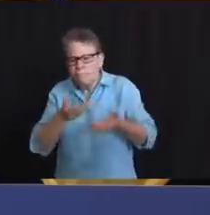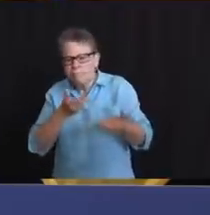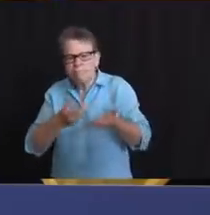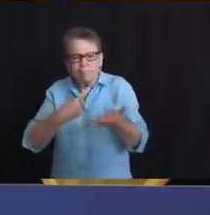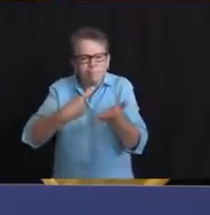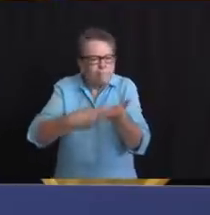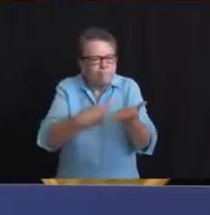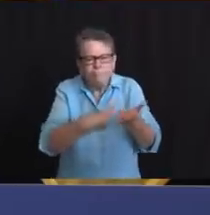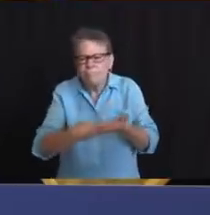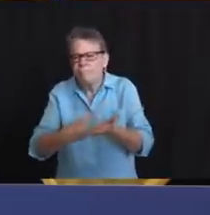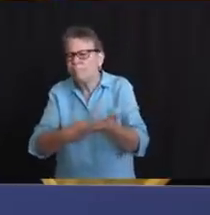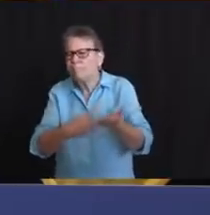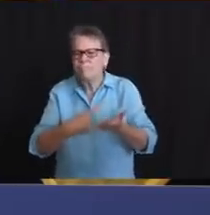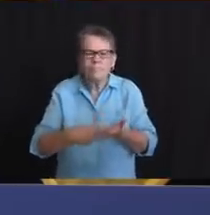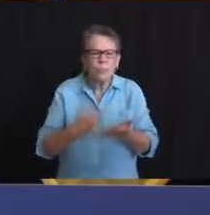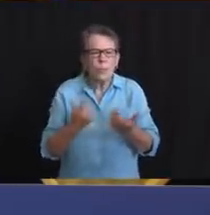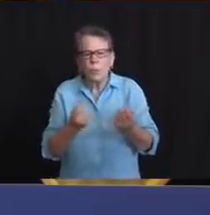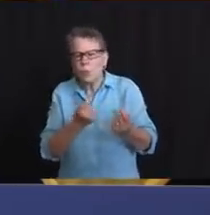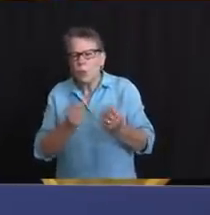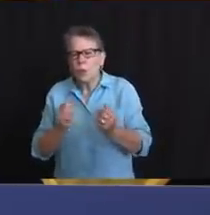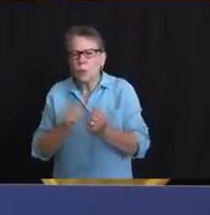deploying CARES Act money,